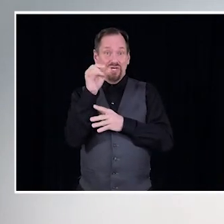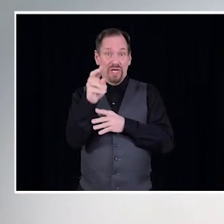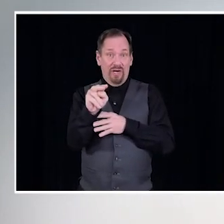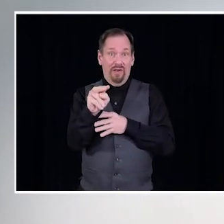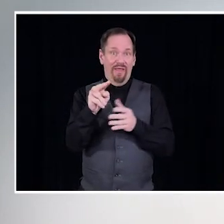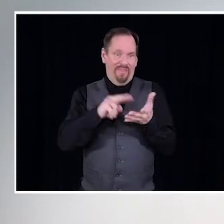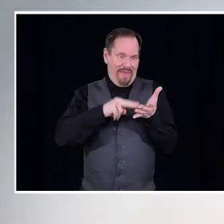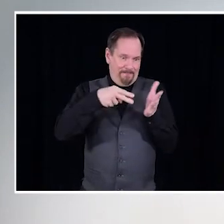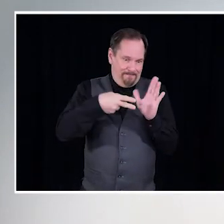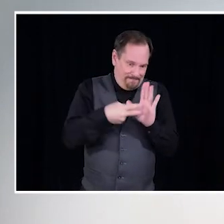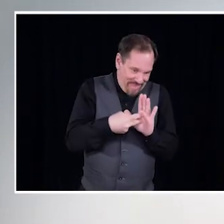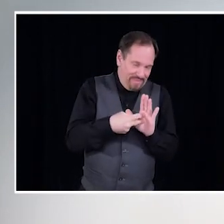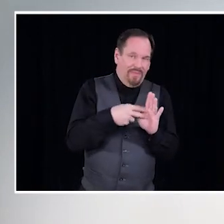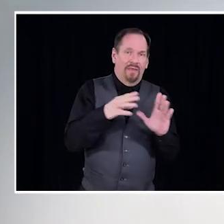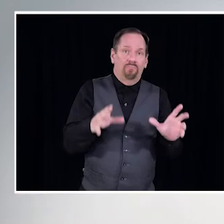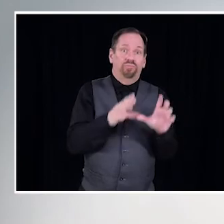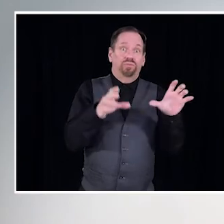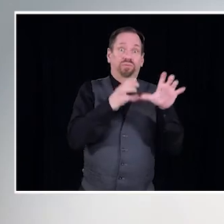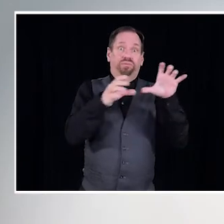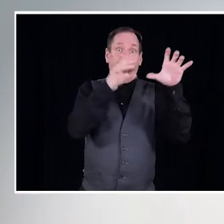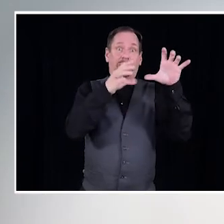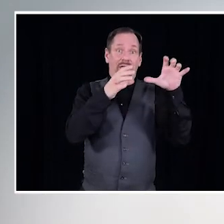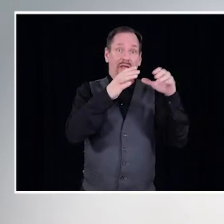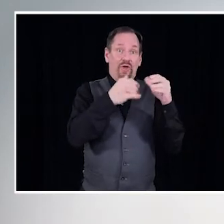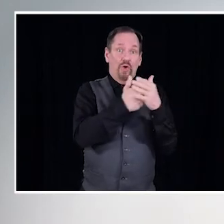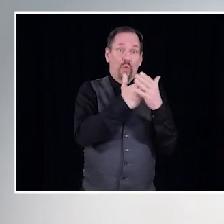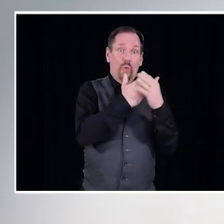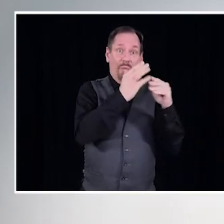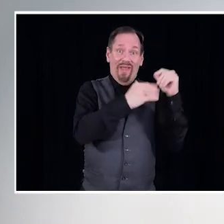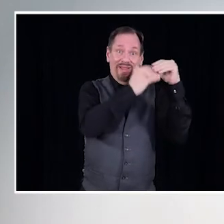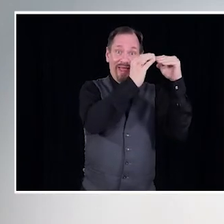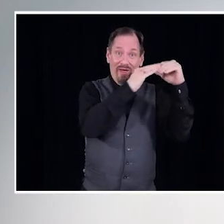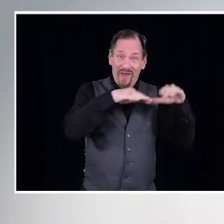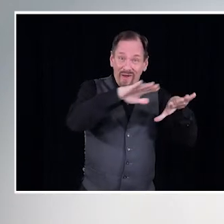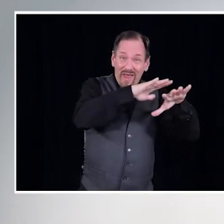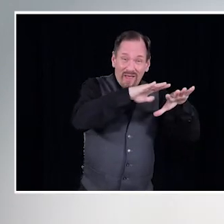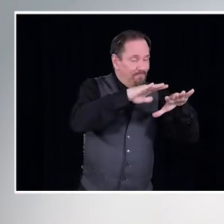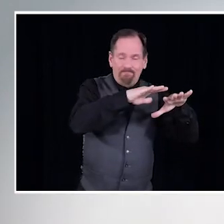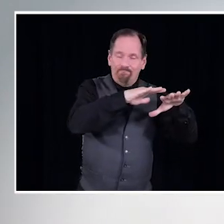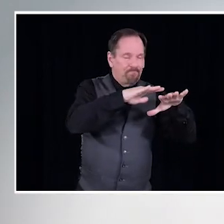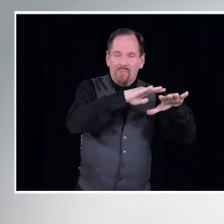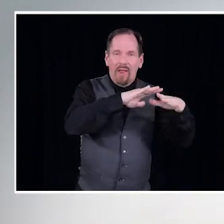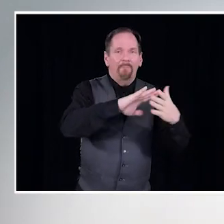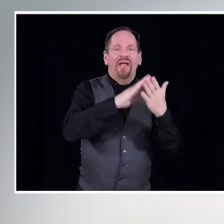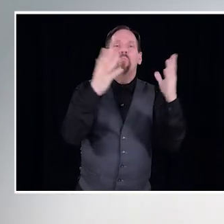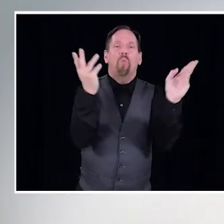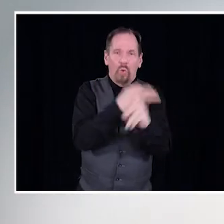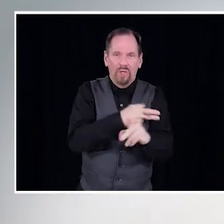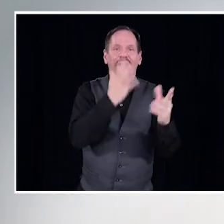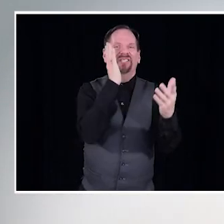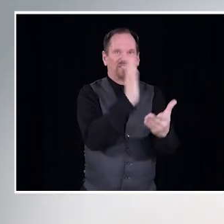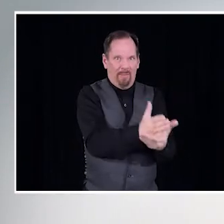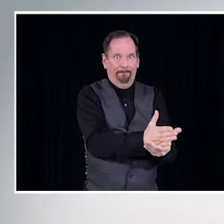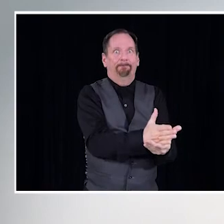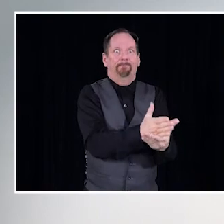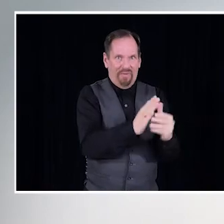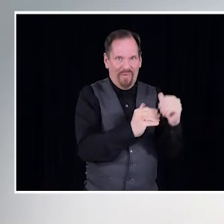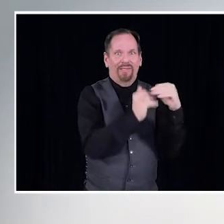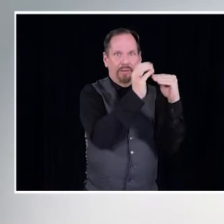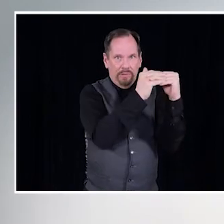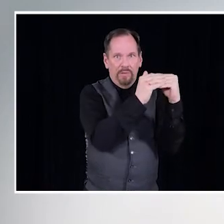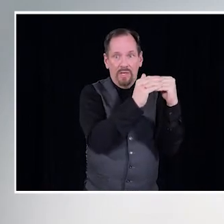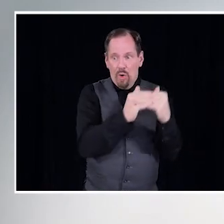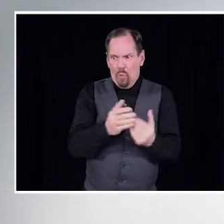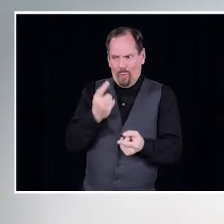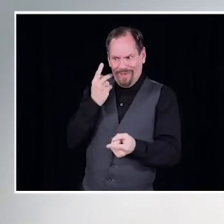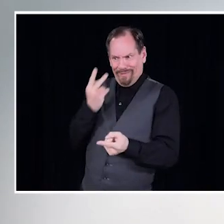halt the urban renewal in my neighborhood. It further illuminated the poverty in our East Baltimore community and